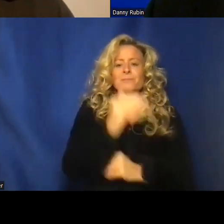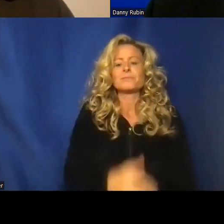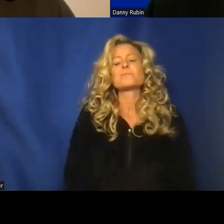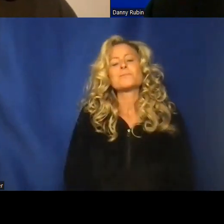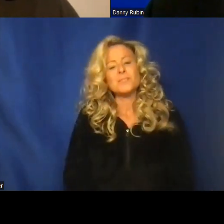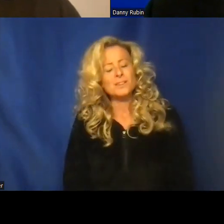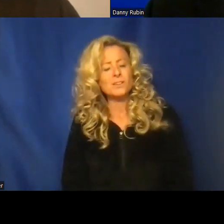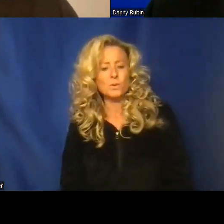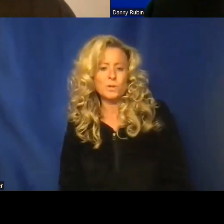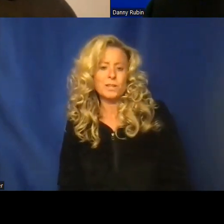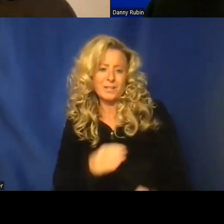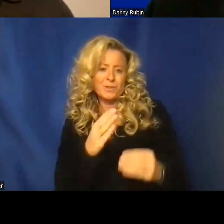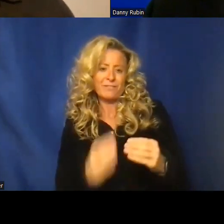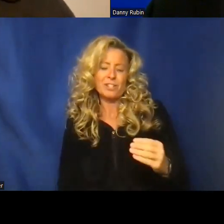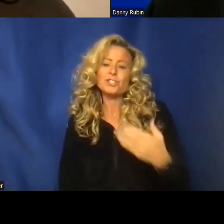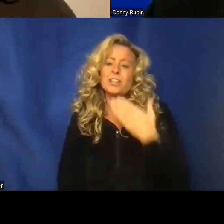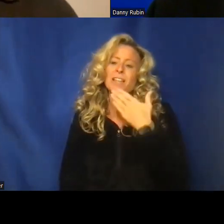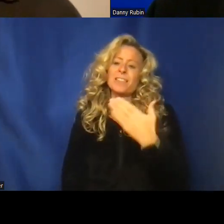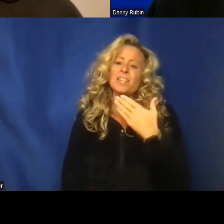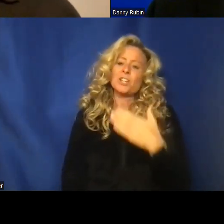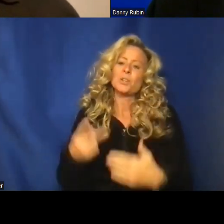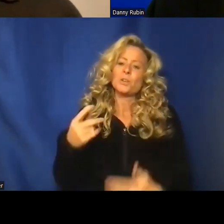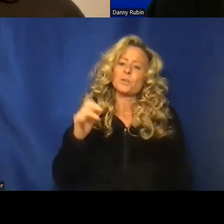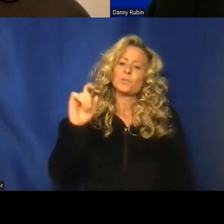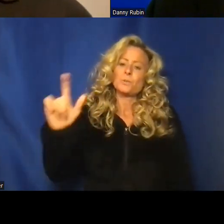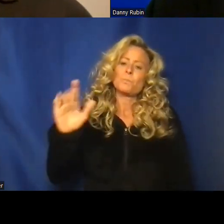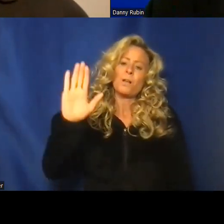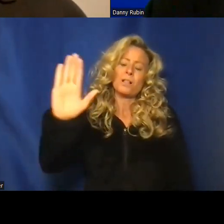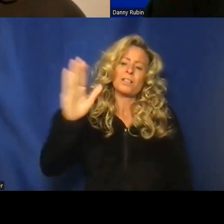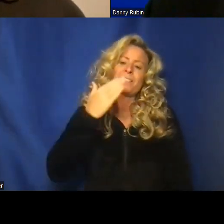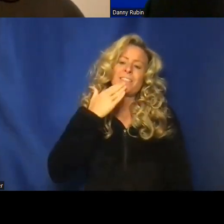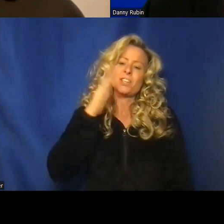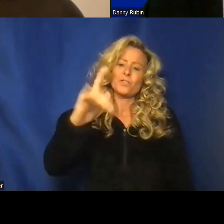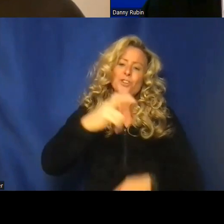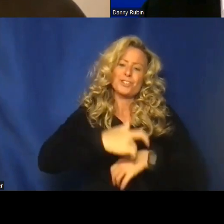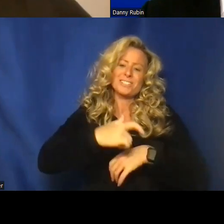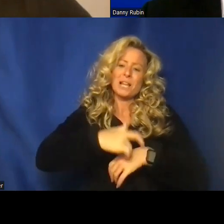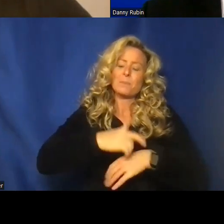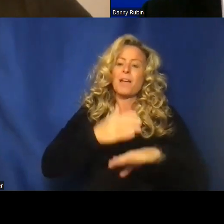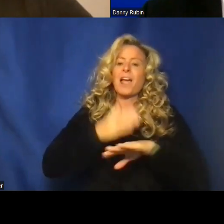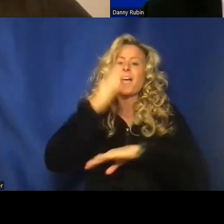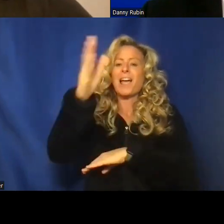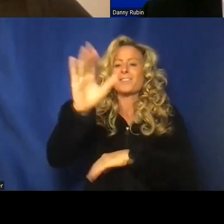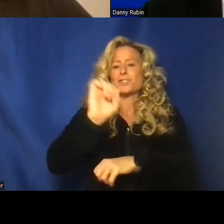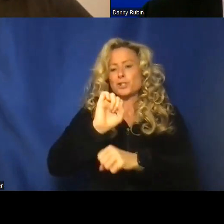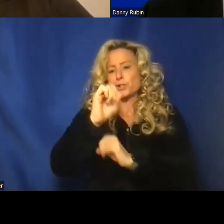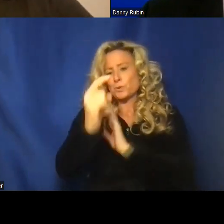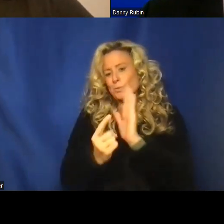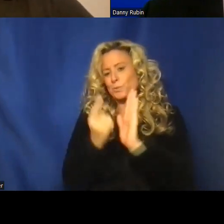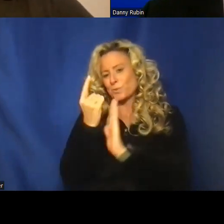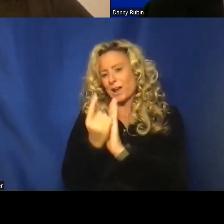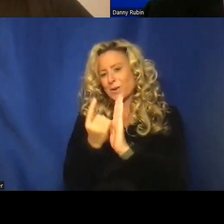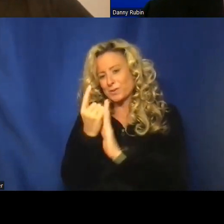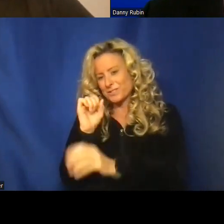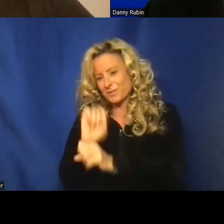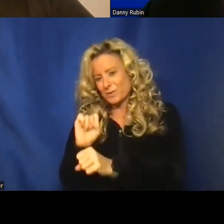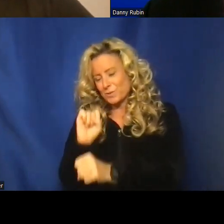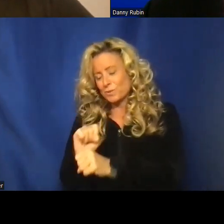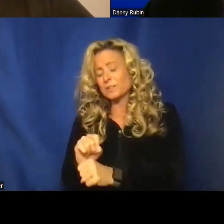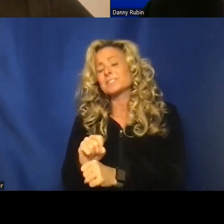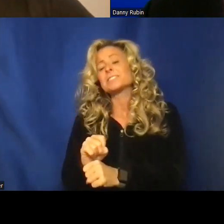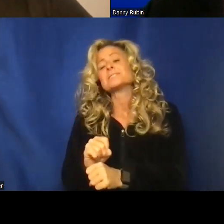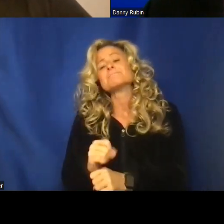Well, as we wrap up, I want to say thank you to Paul. Thank you for giving us your time after your work hours. Wish you the